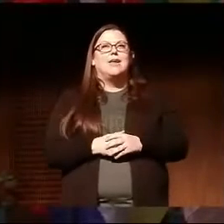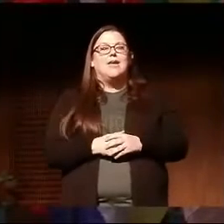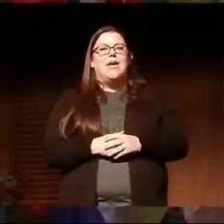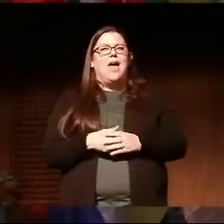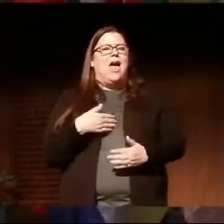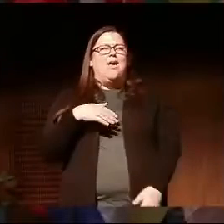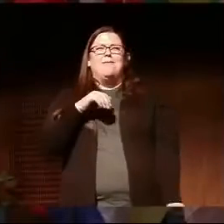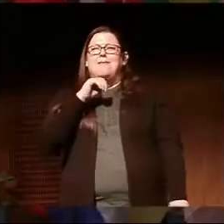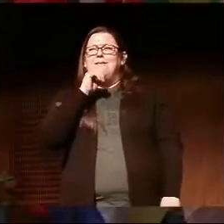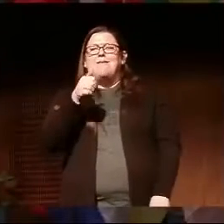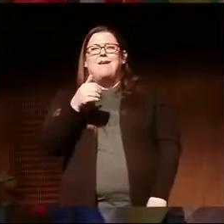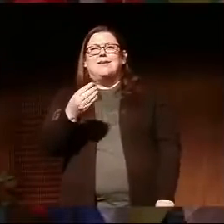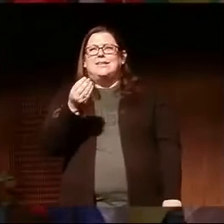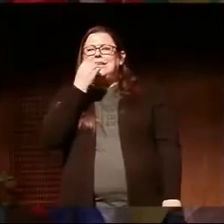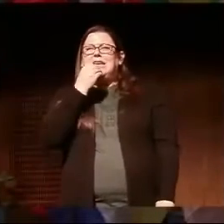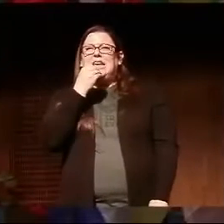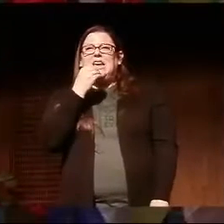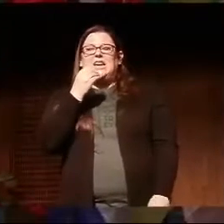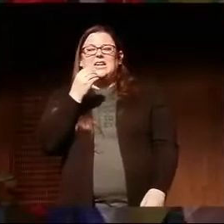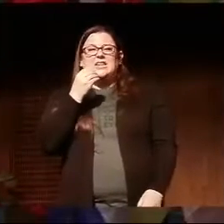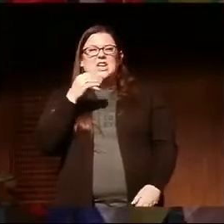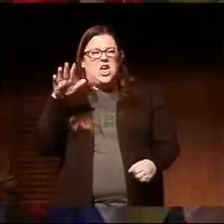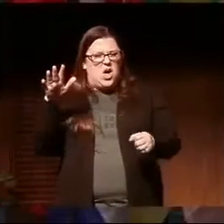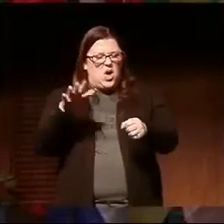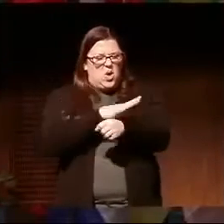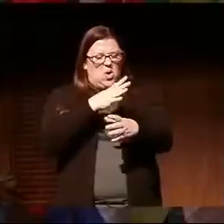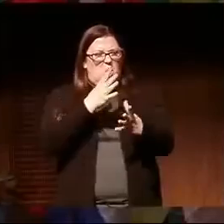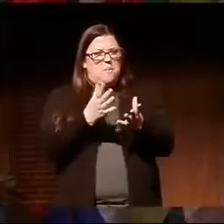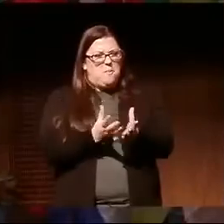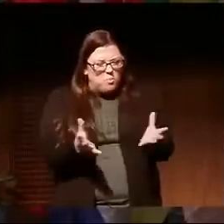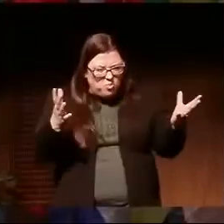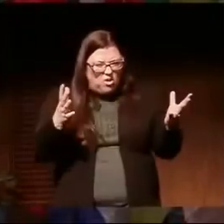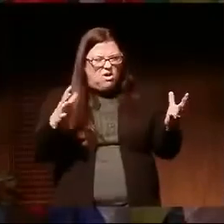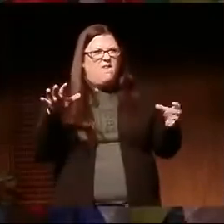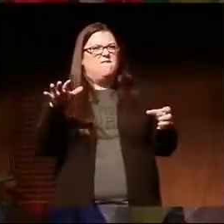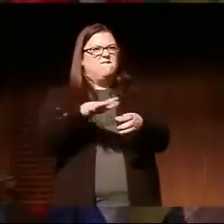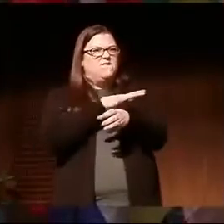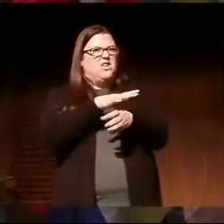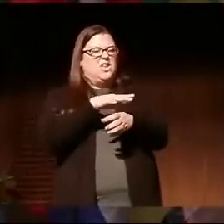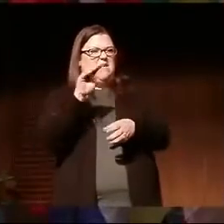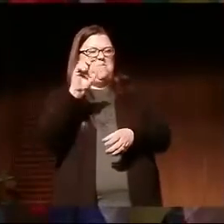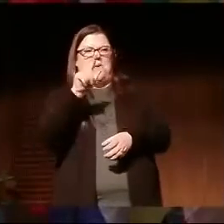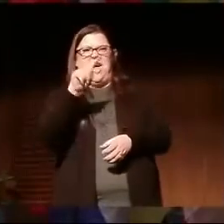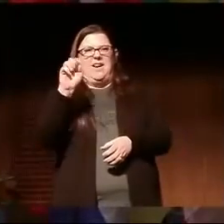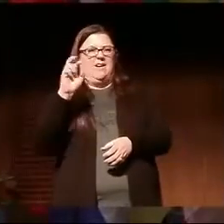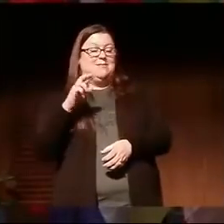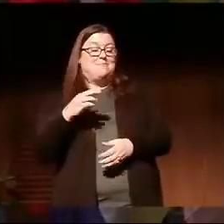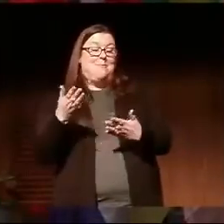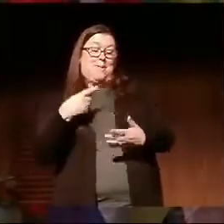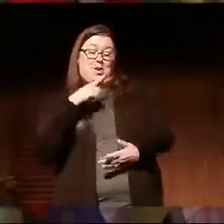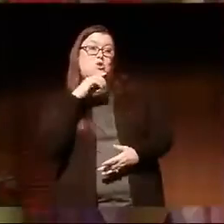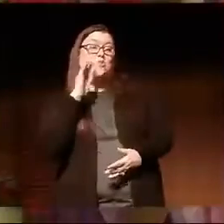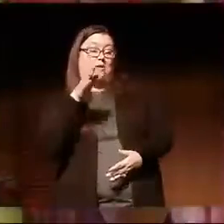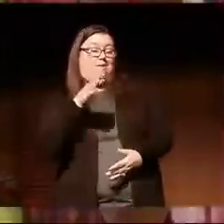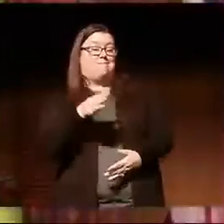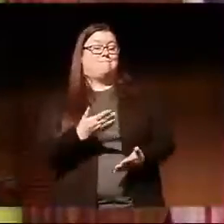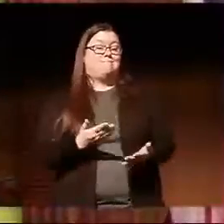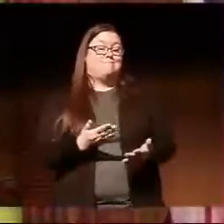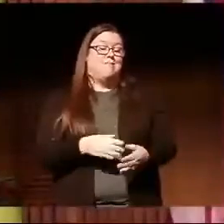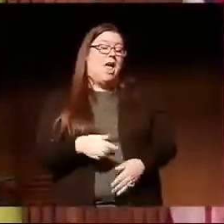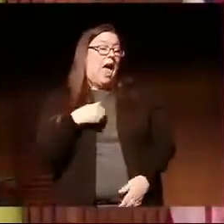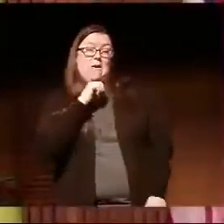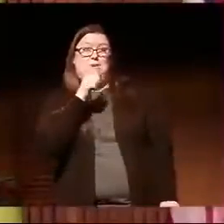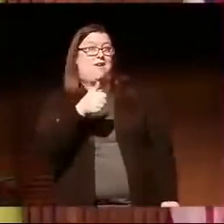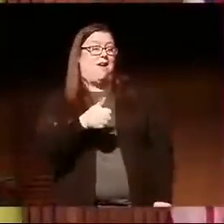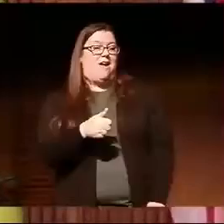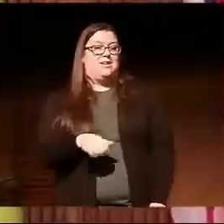I wouldn't eat a whole bowl full of cake batter. Maybe you would, not judging, right? I wouldn't do that.